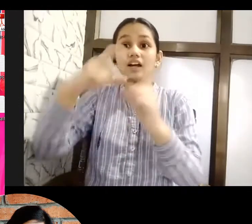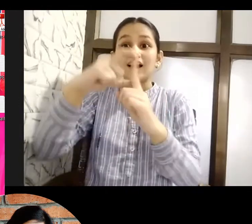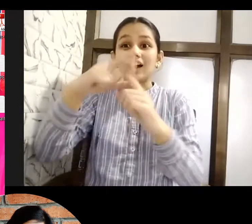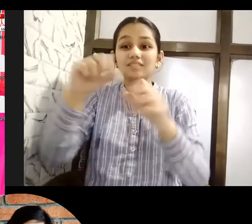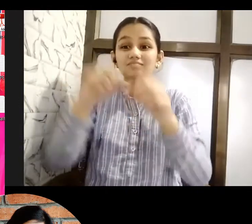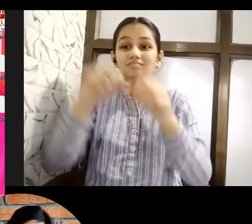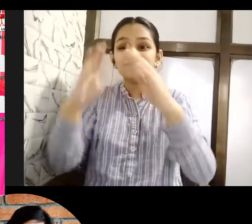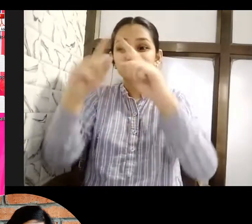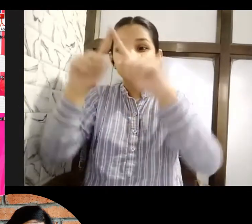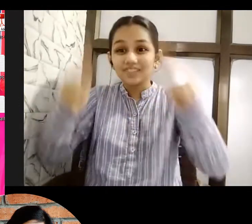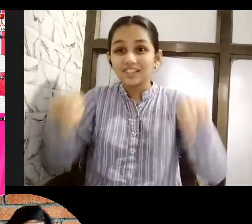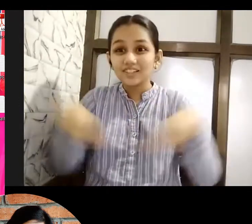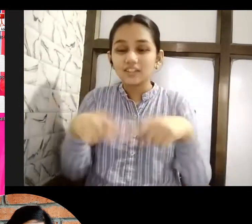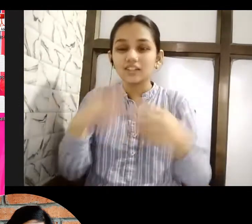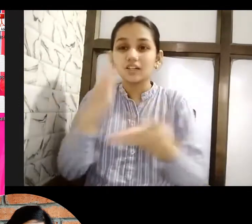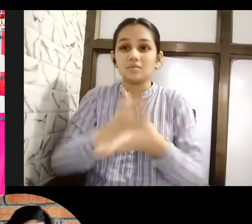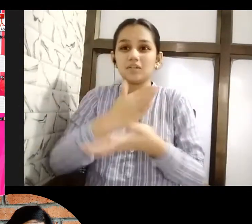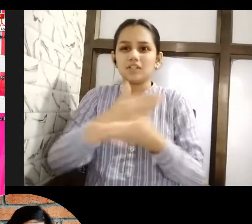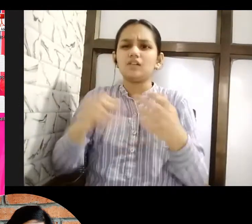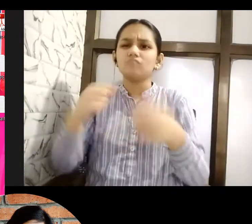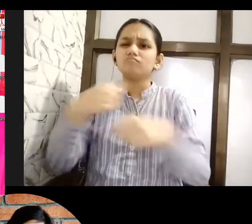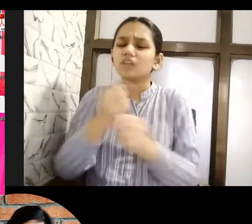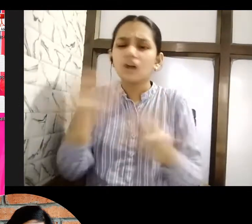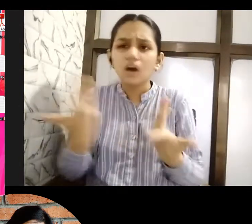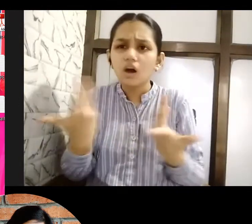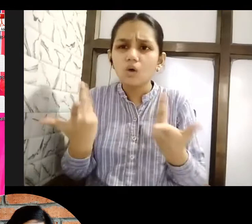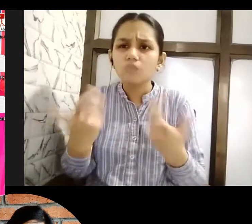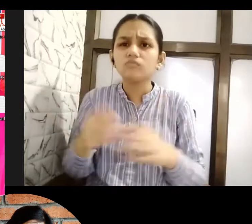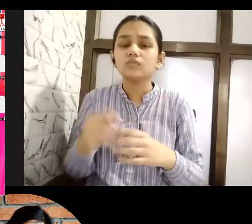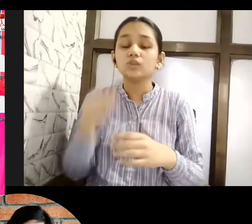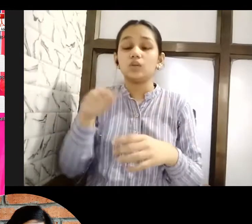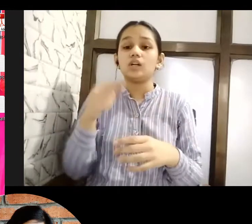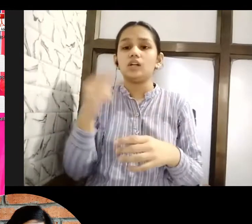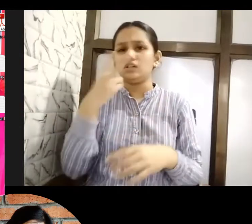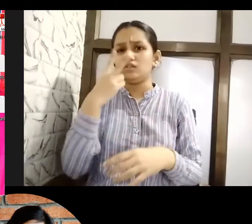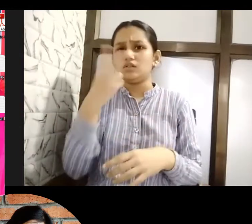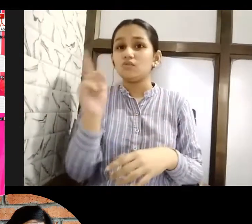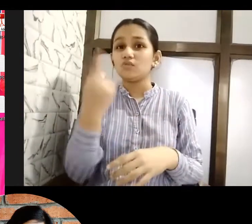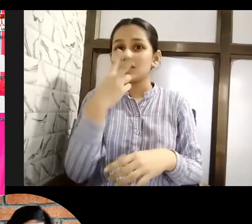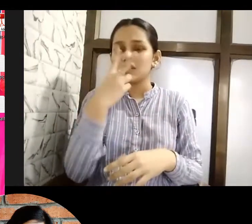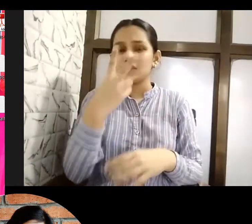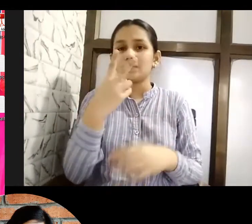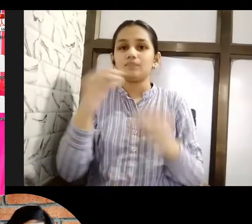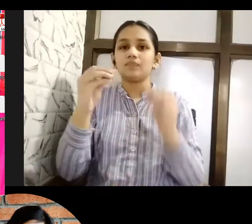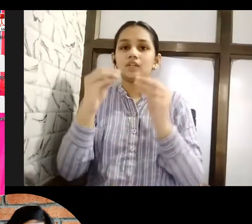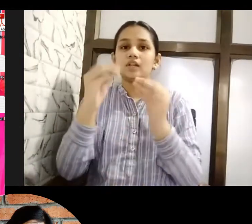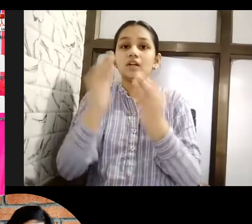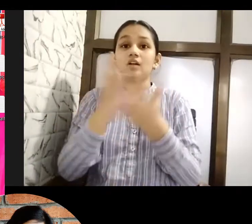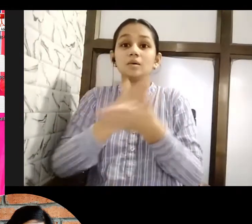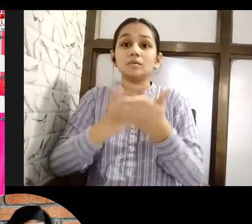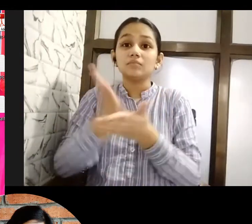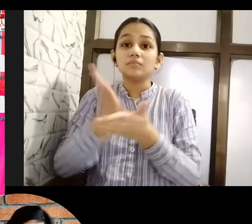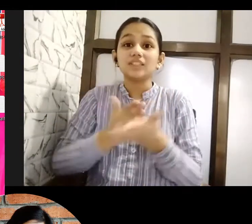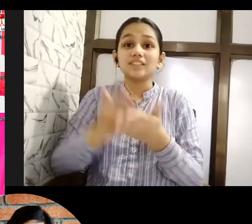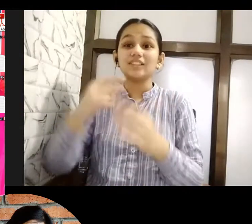a birthday card? So when I come over here in the first, I am typing